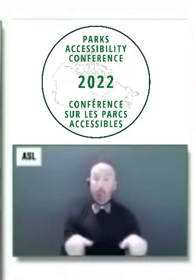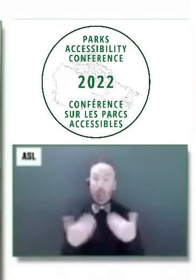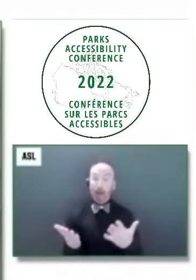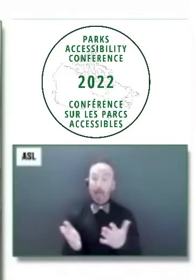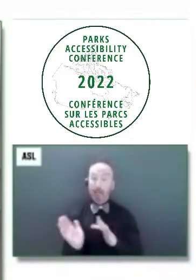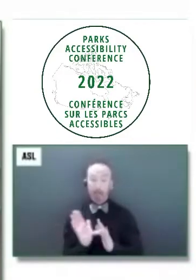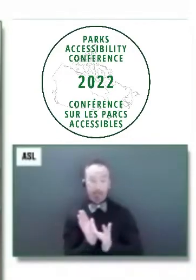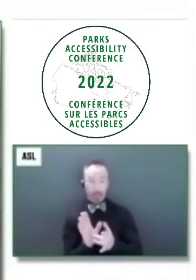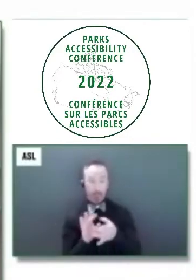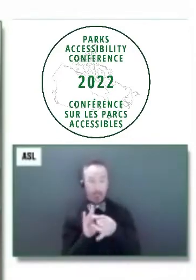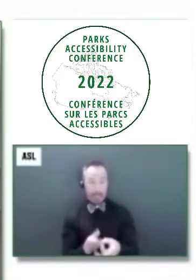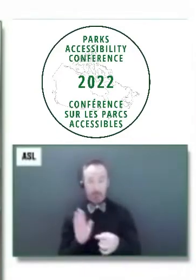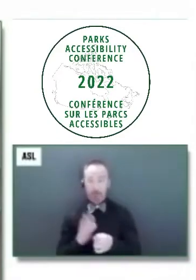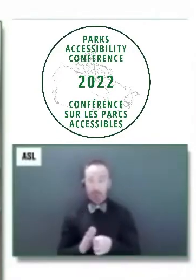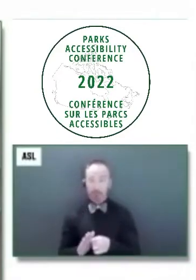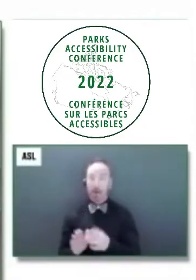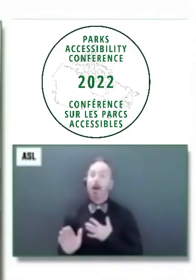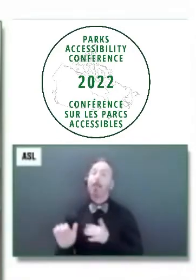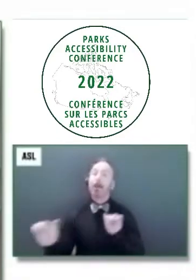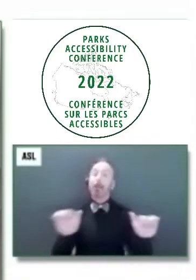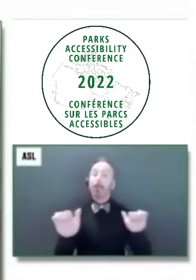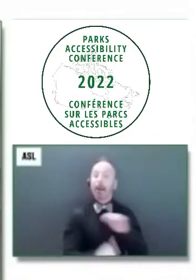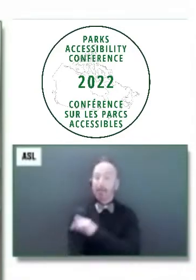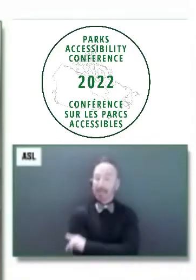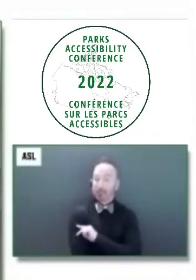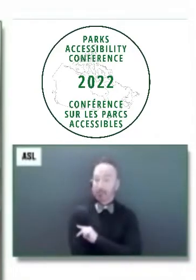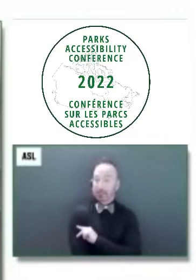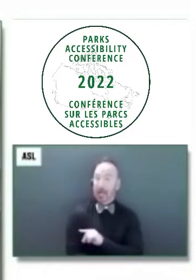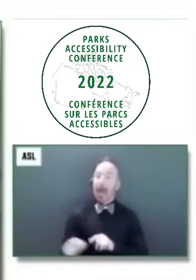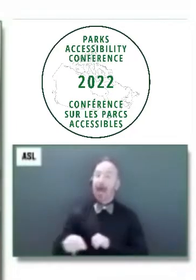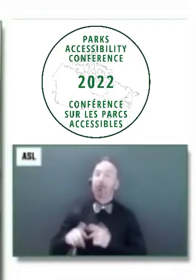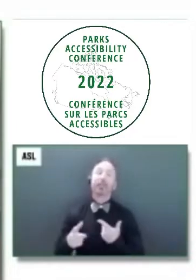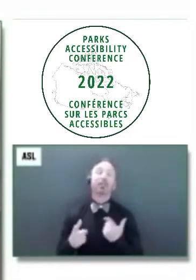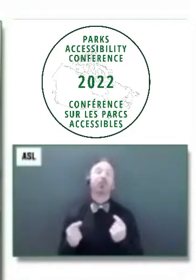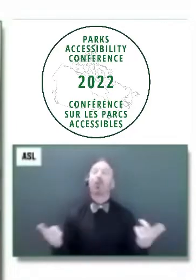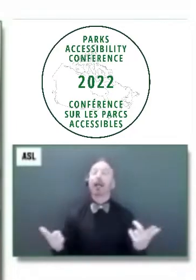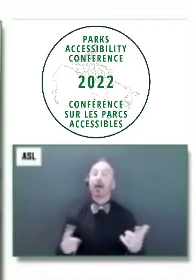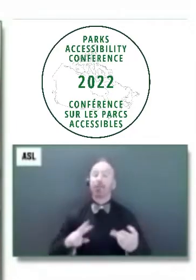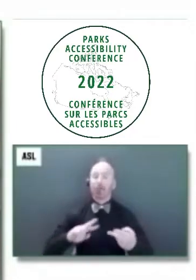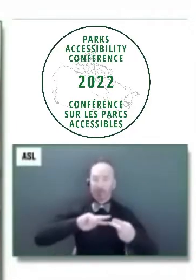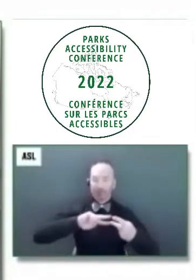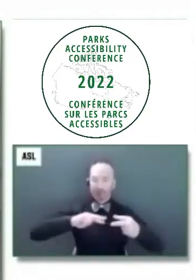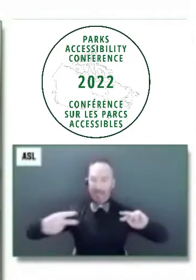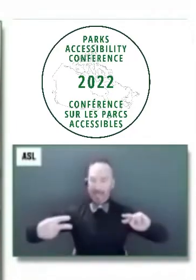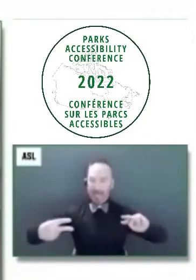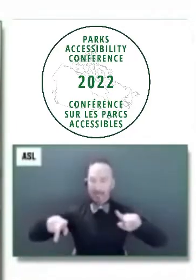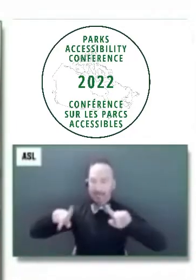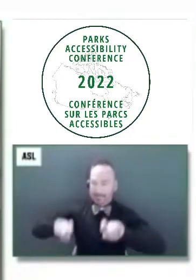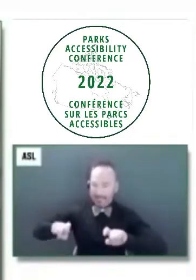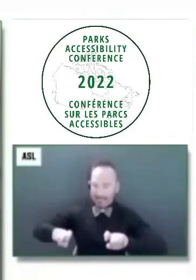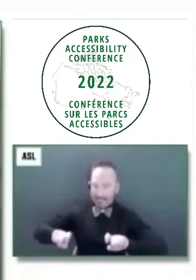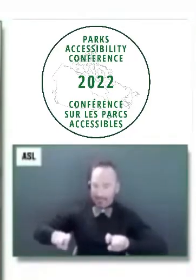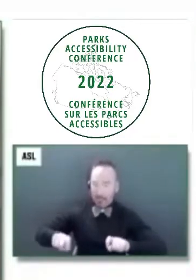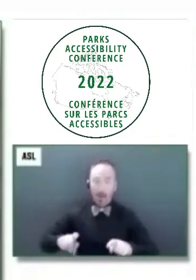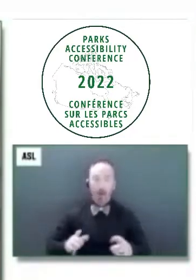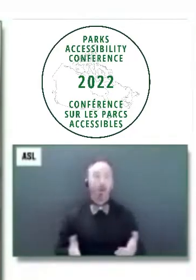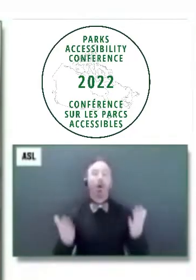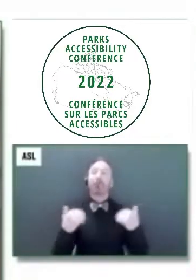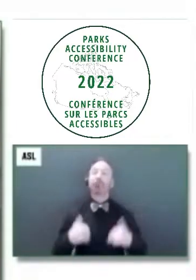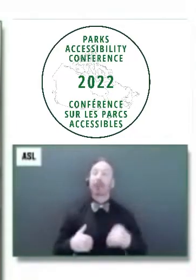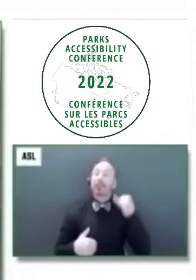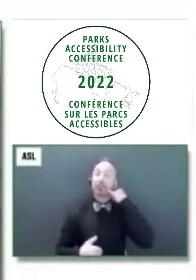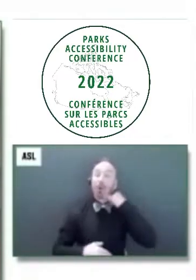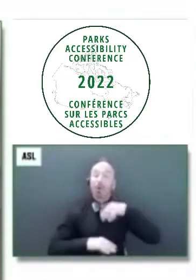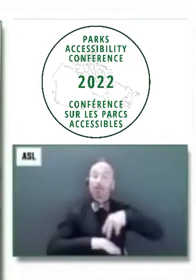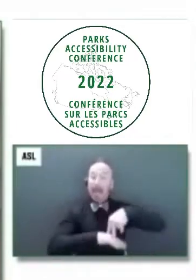determined that's what they need, for example, through genetic testing. Or consider most elevators today. They have braille signage, embossed letters